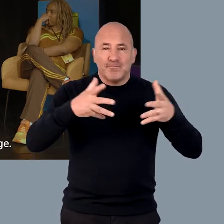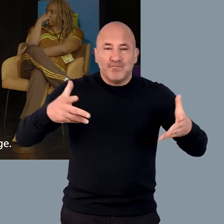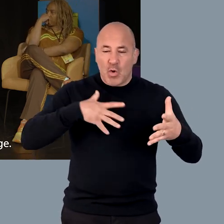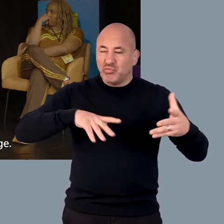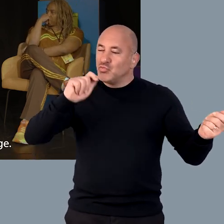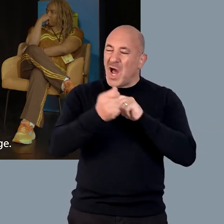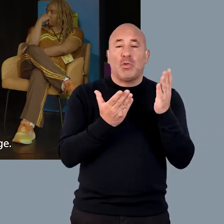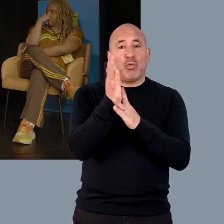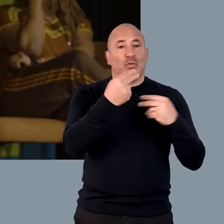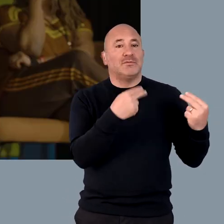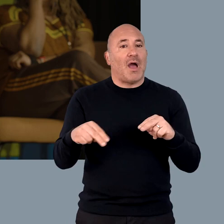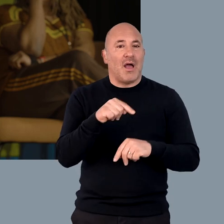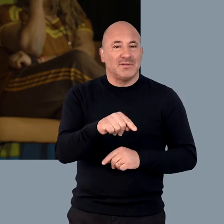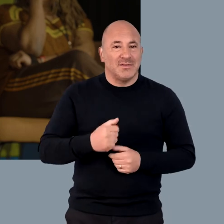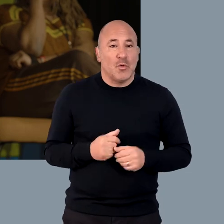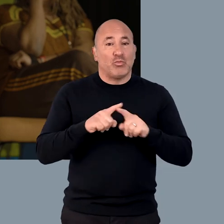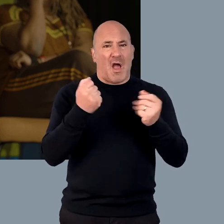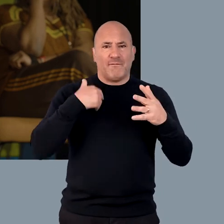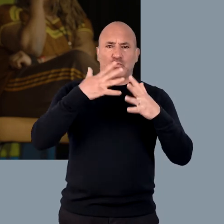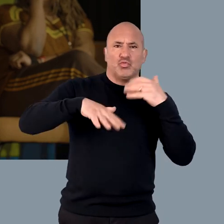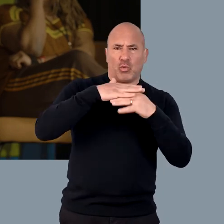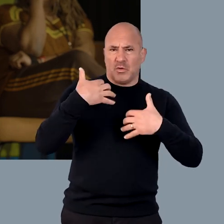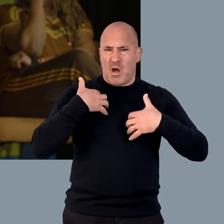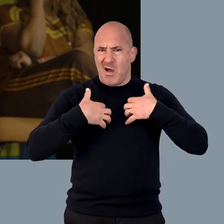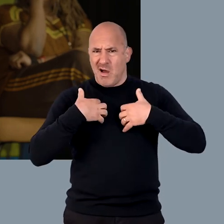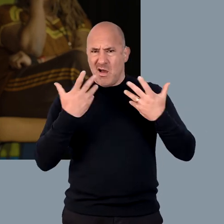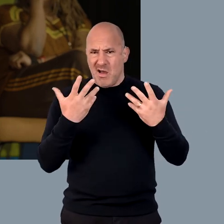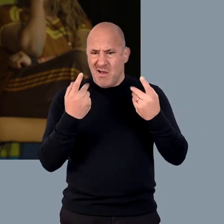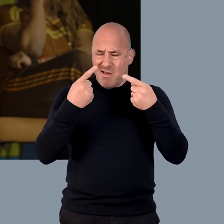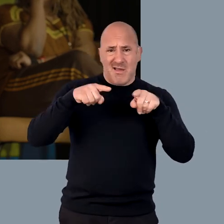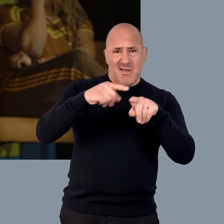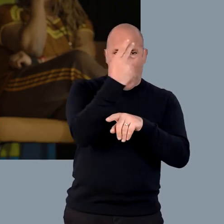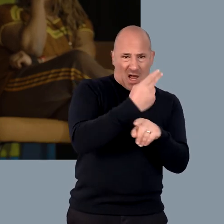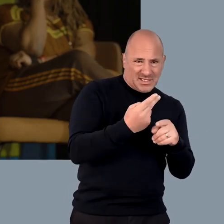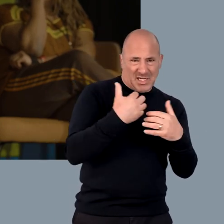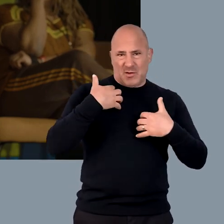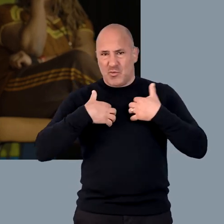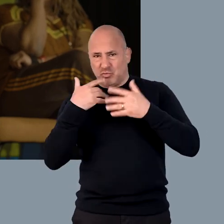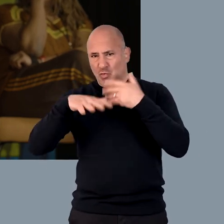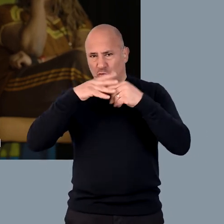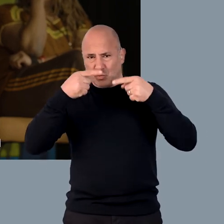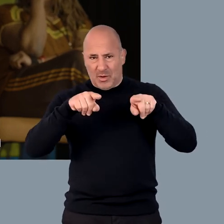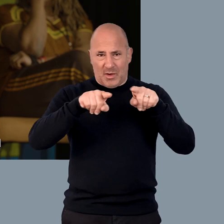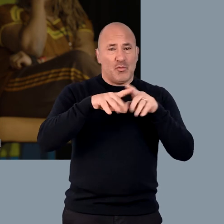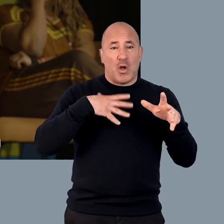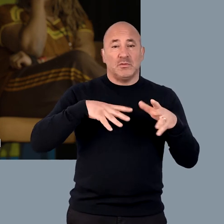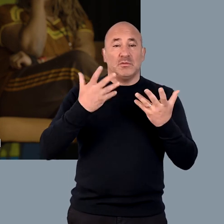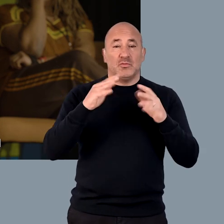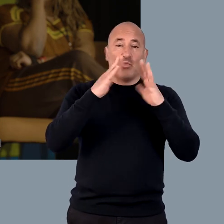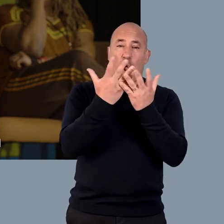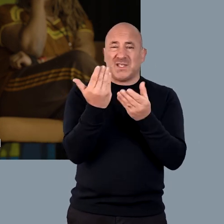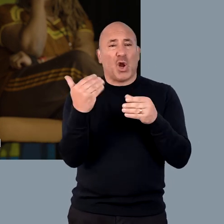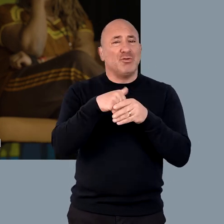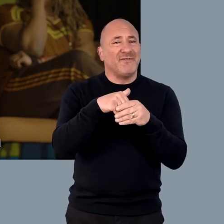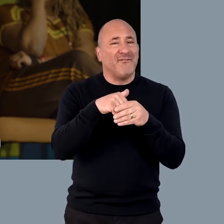as a movement for change. So we also have a social ambition going alongside our artistic vision and that is to